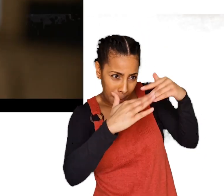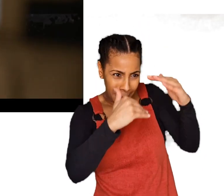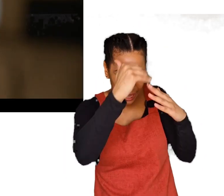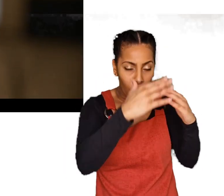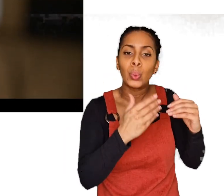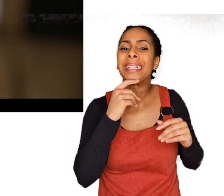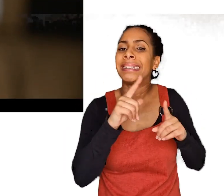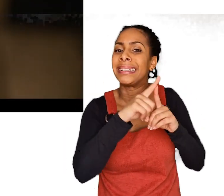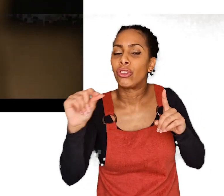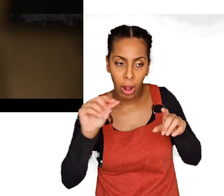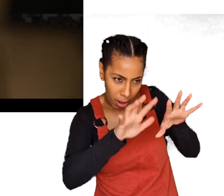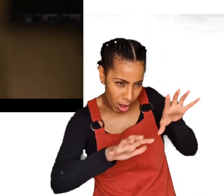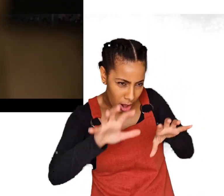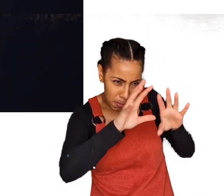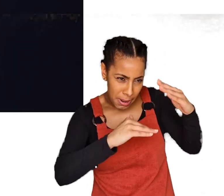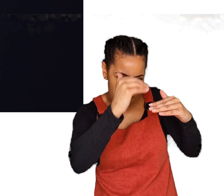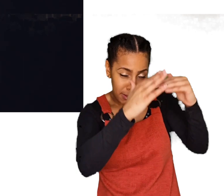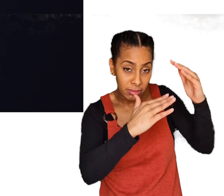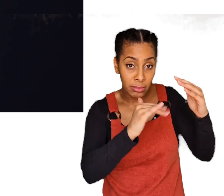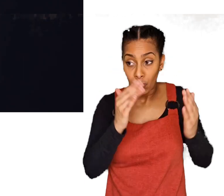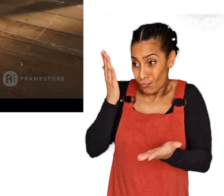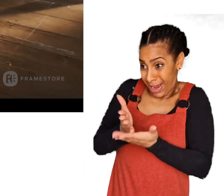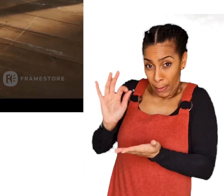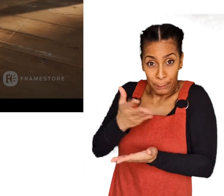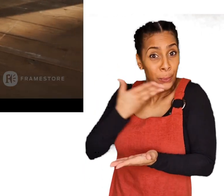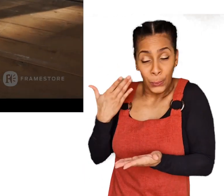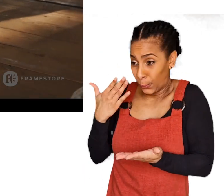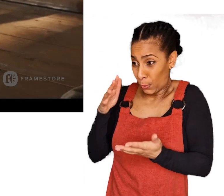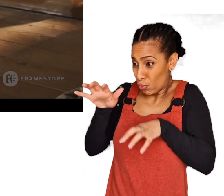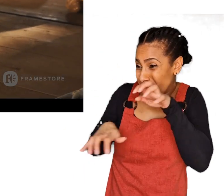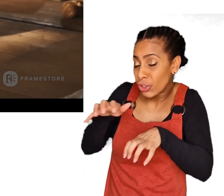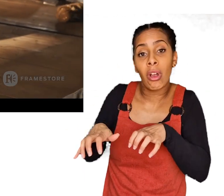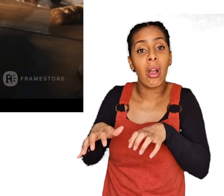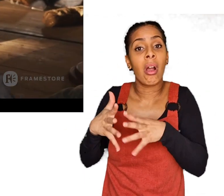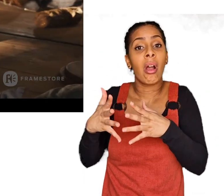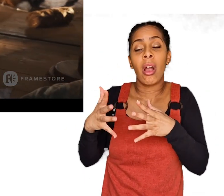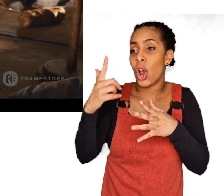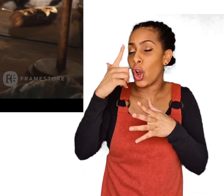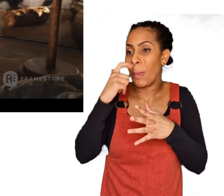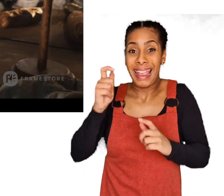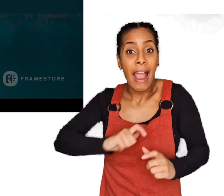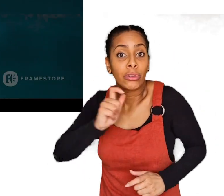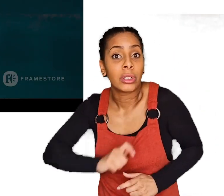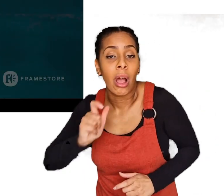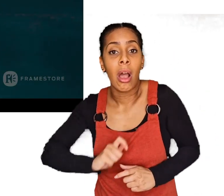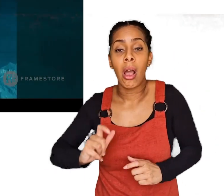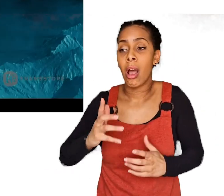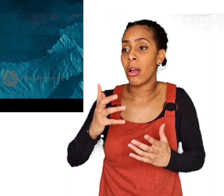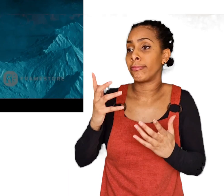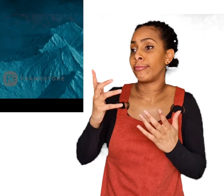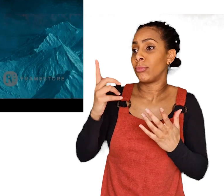that either couldn't be real or wasn't there on the day. It could be creatures, it could be characters, it could be digital versions